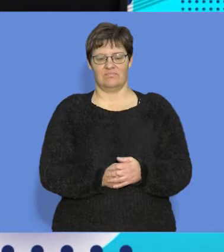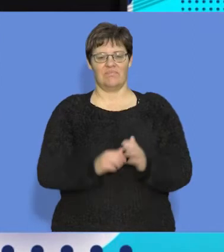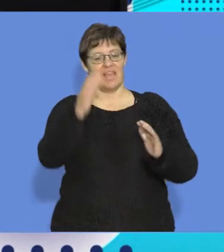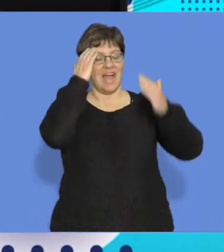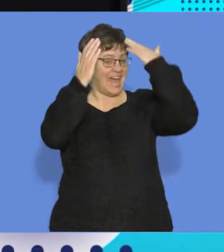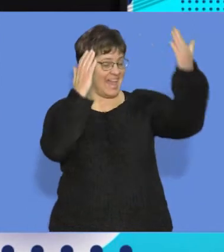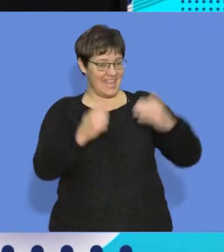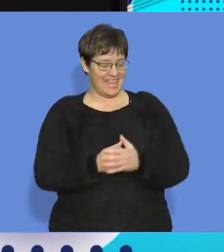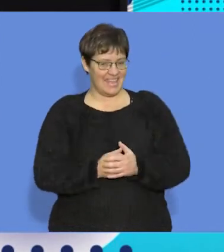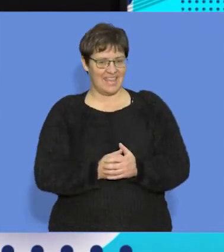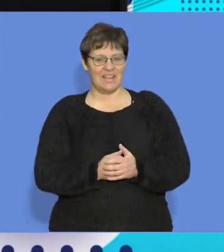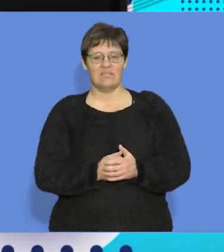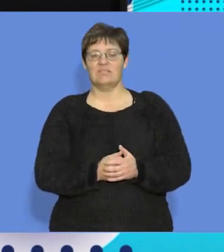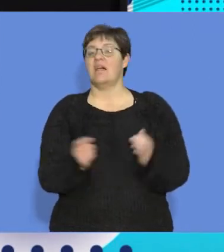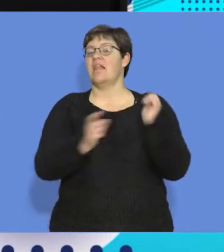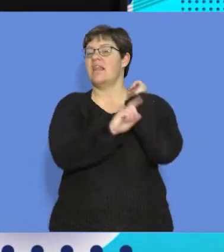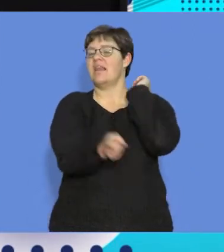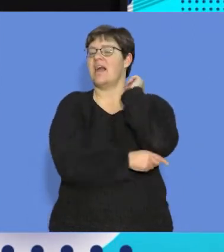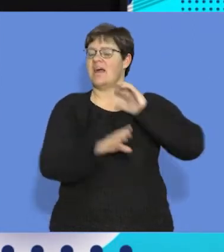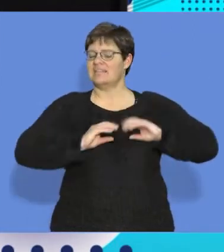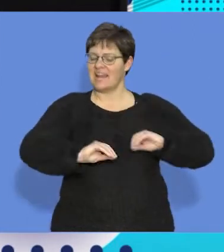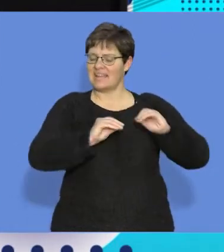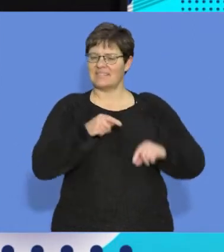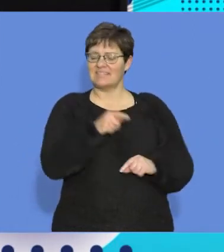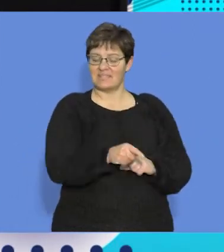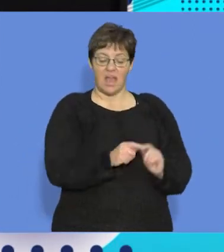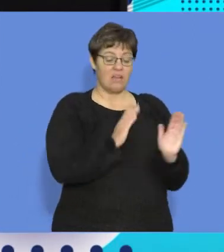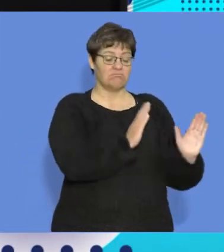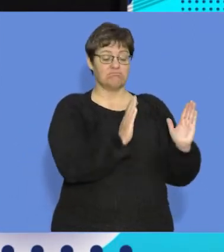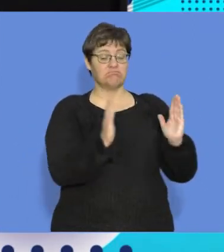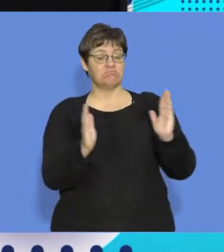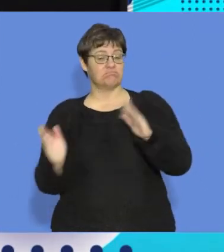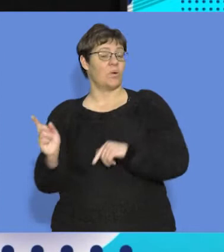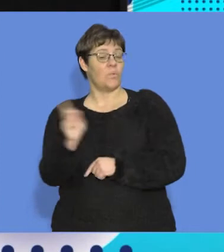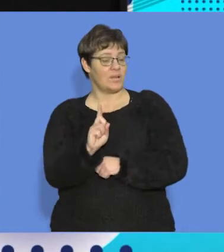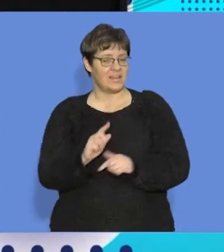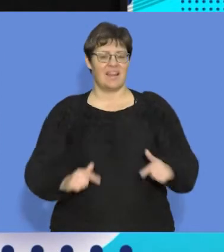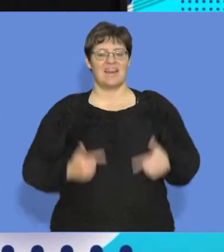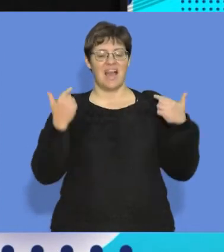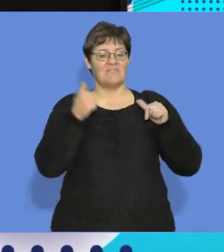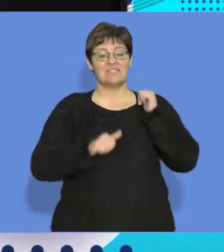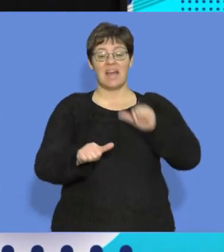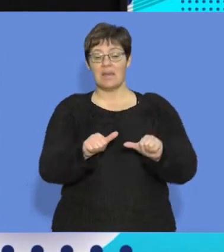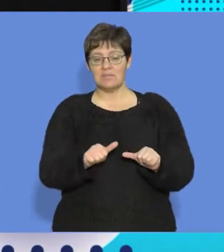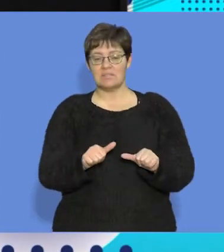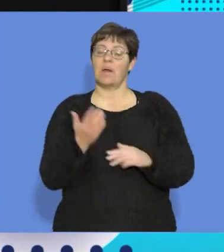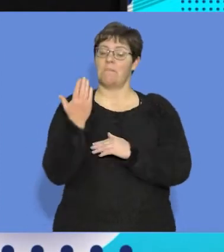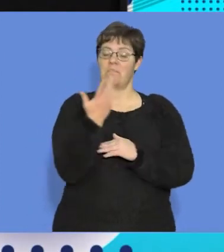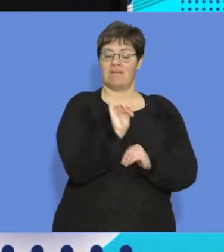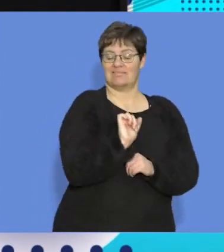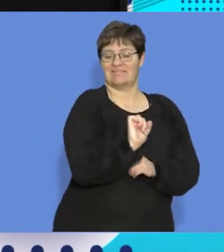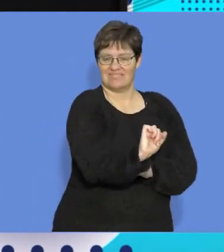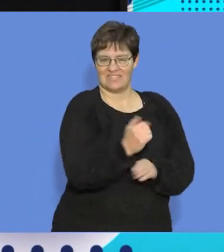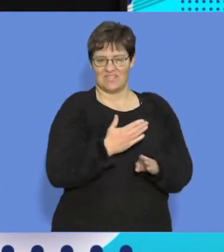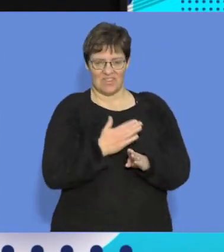Hello and welcome to our last lesson in the series on life sciences, plant functioning